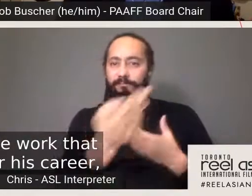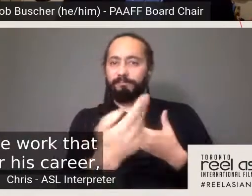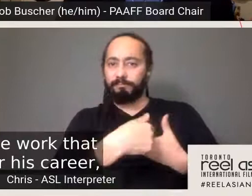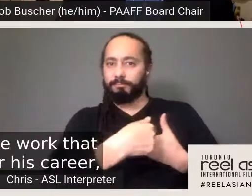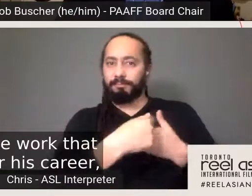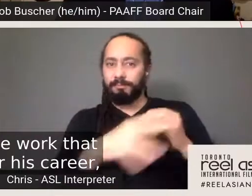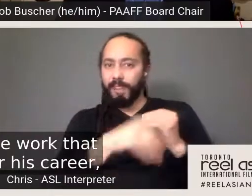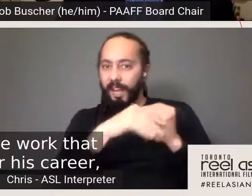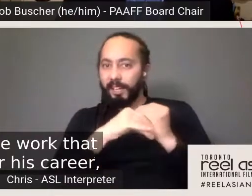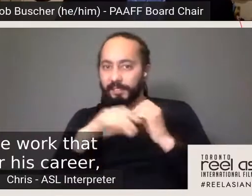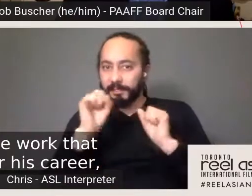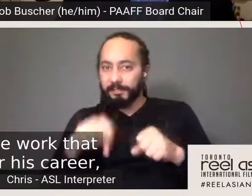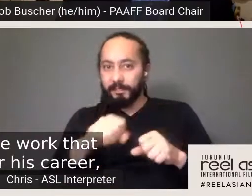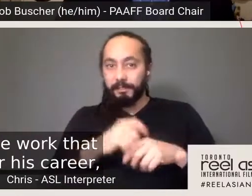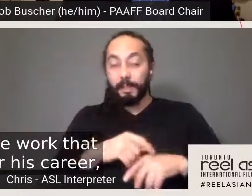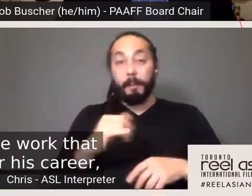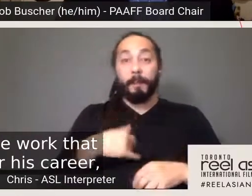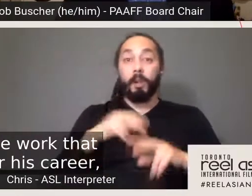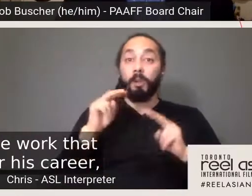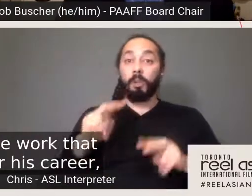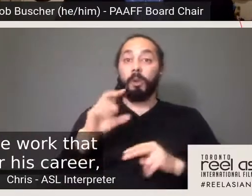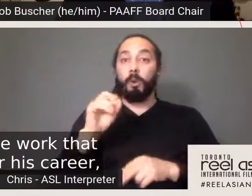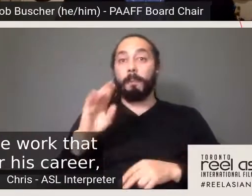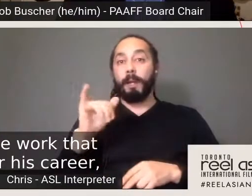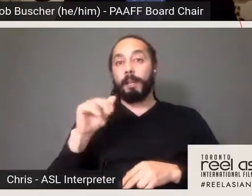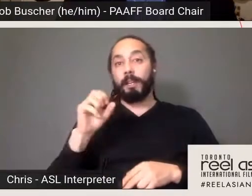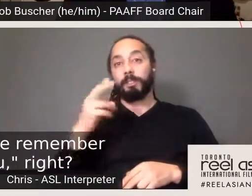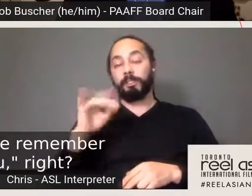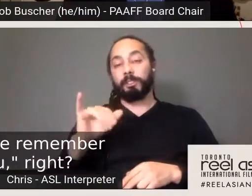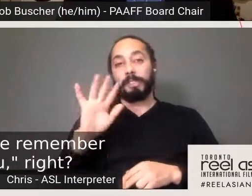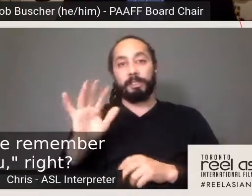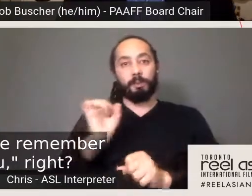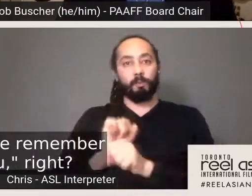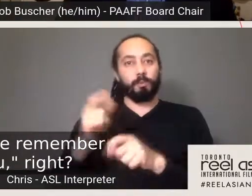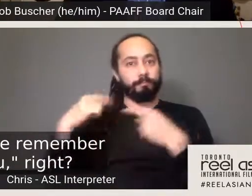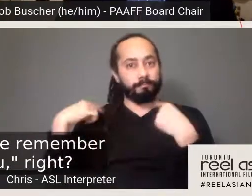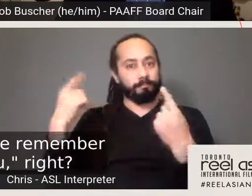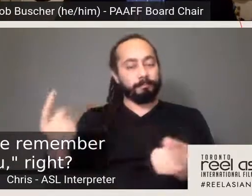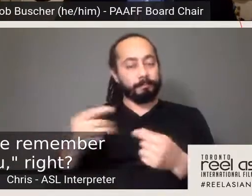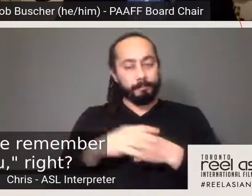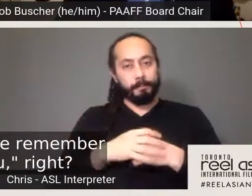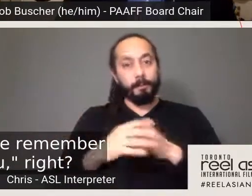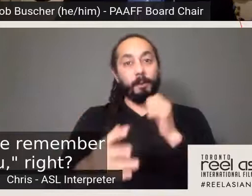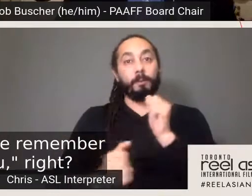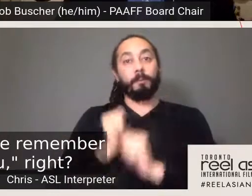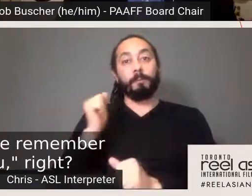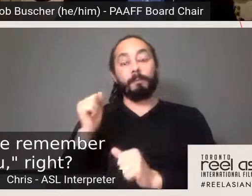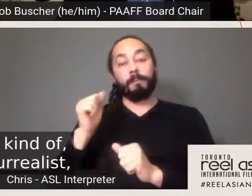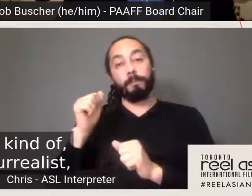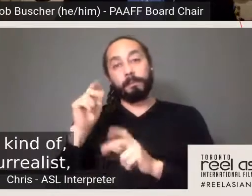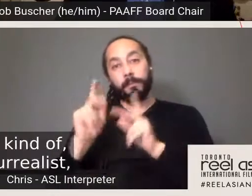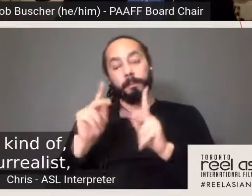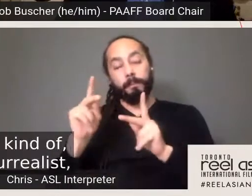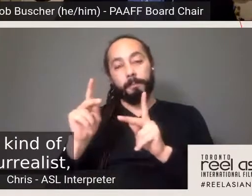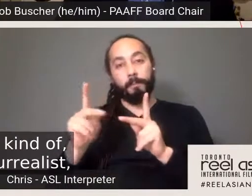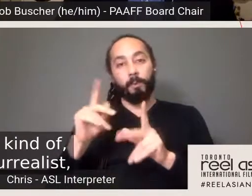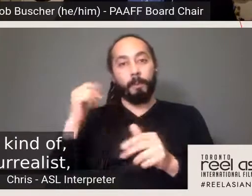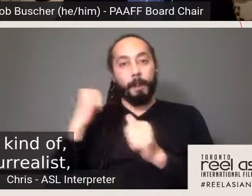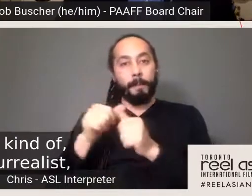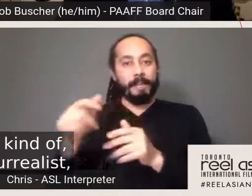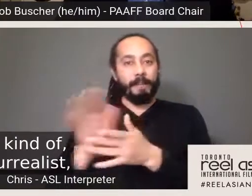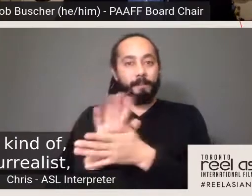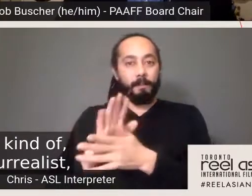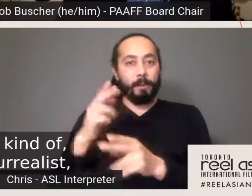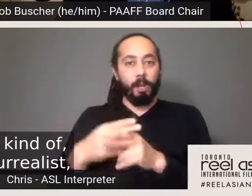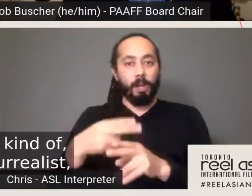at the work that Obayashi did over his career, I think most people remember him for Hausu, right? And the very